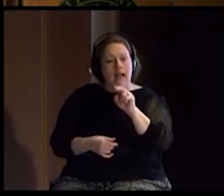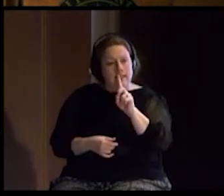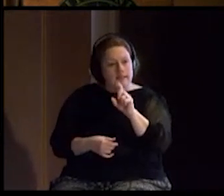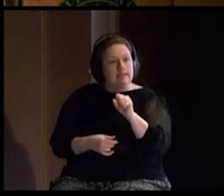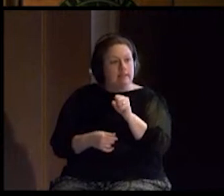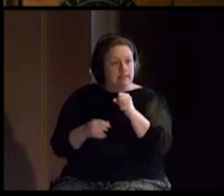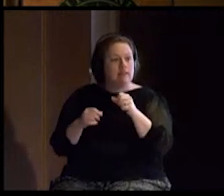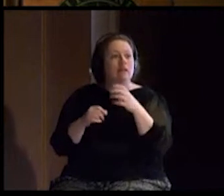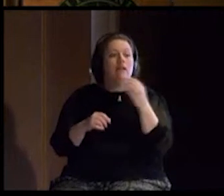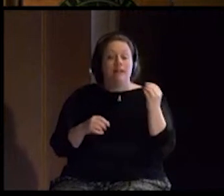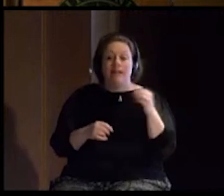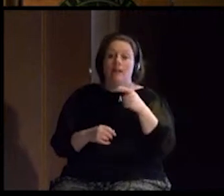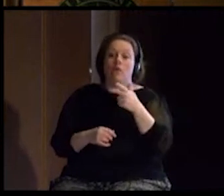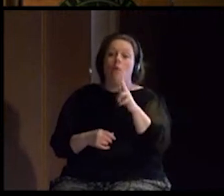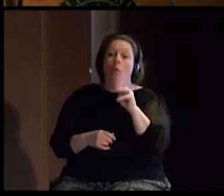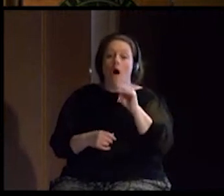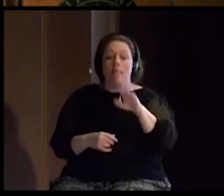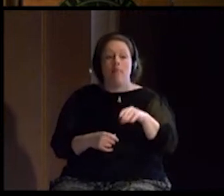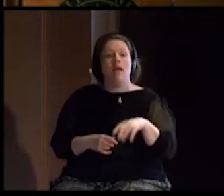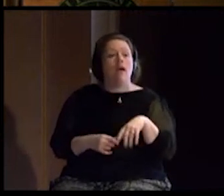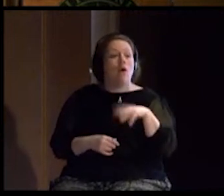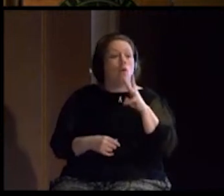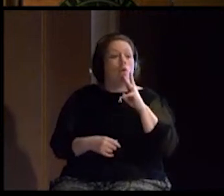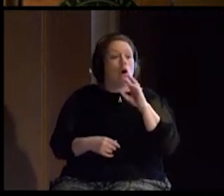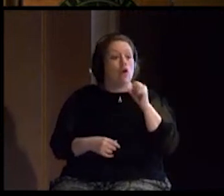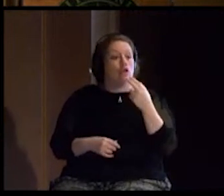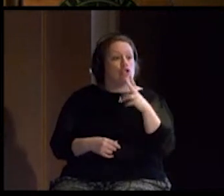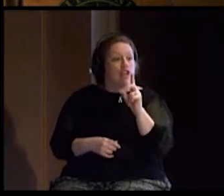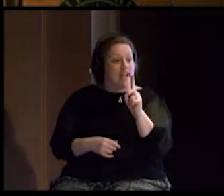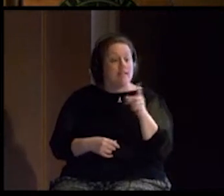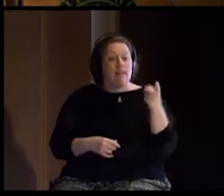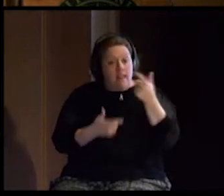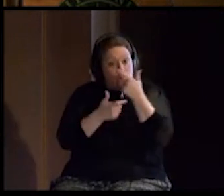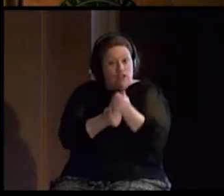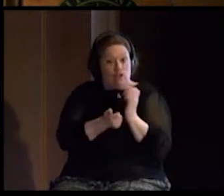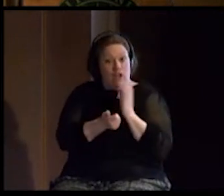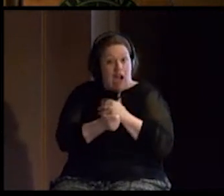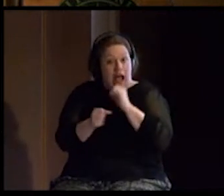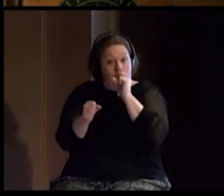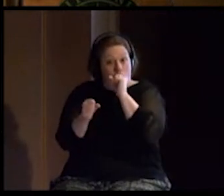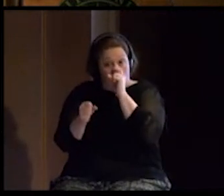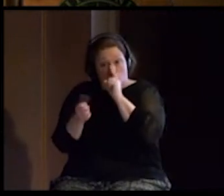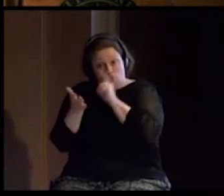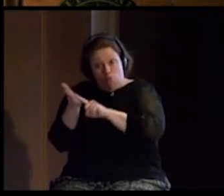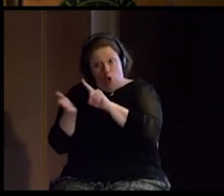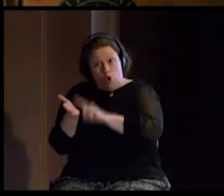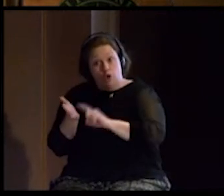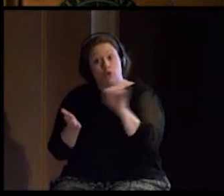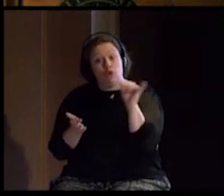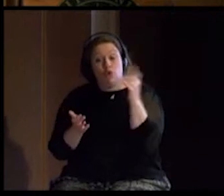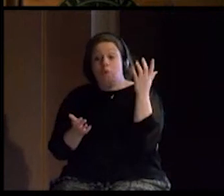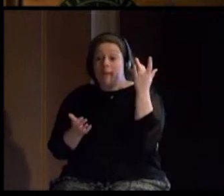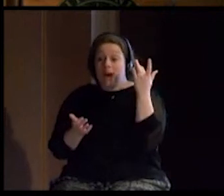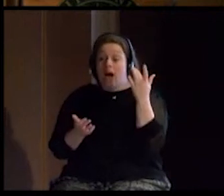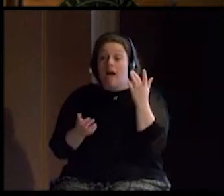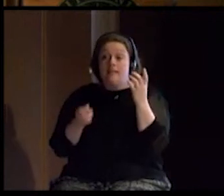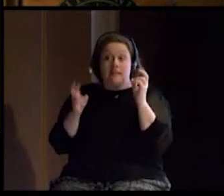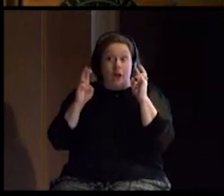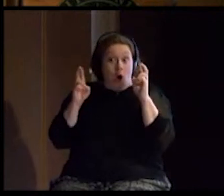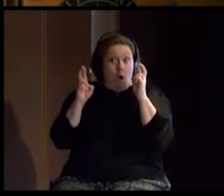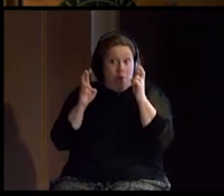in Guam's watersheds. And they're very interested in our work as well, because my hope would be